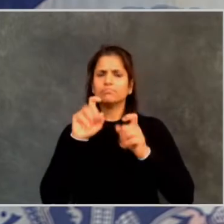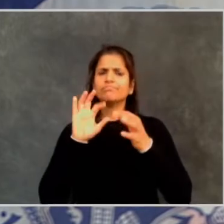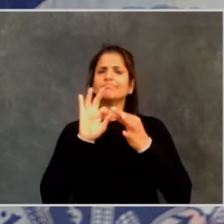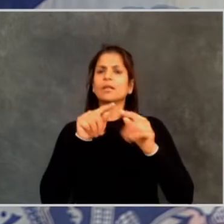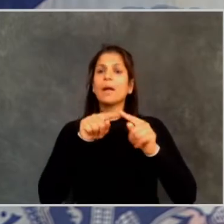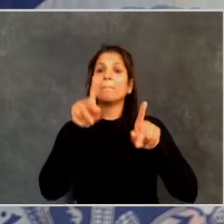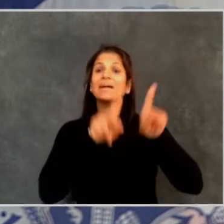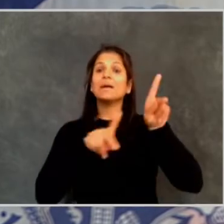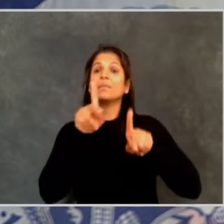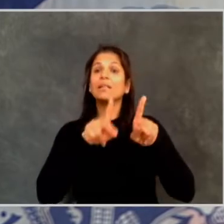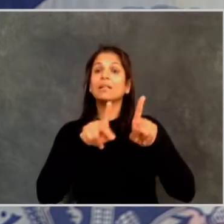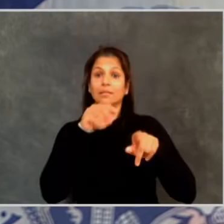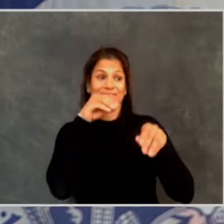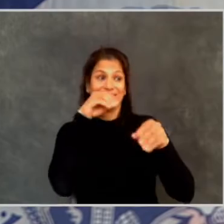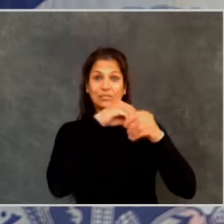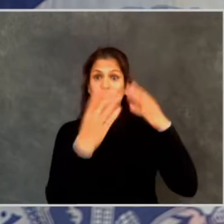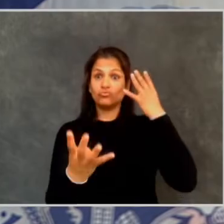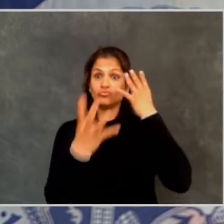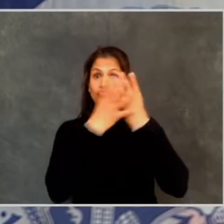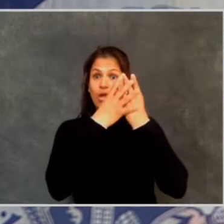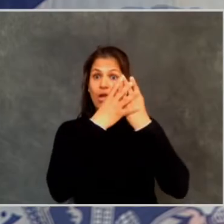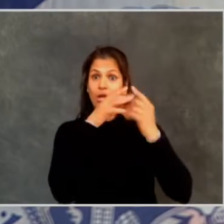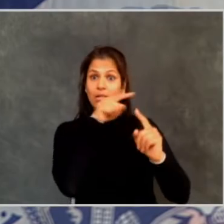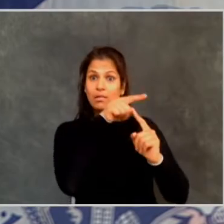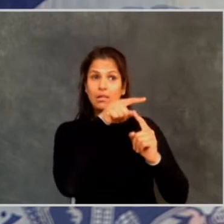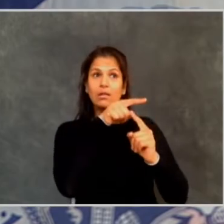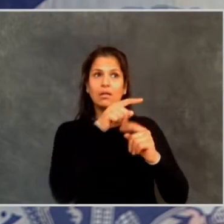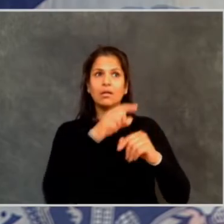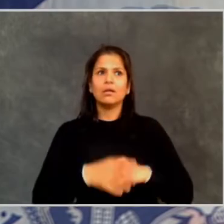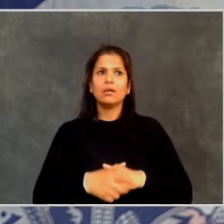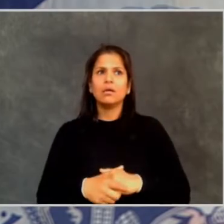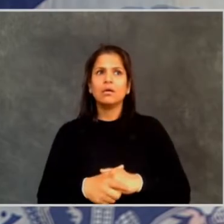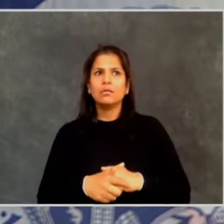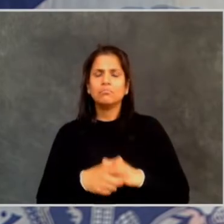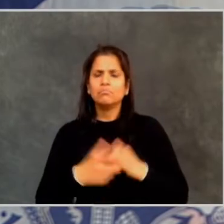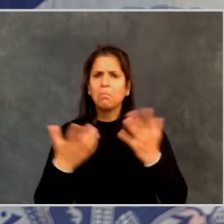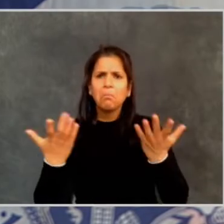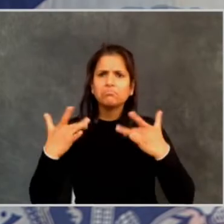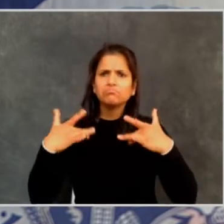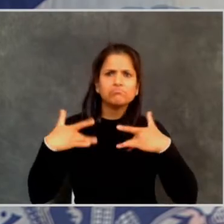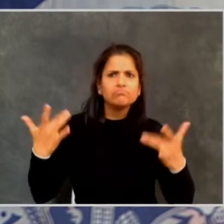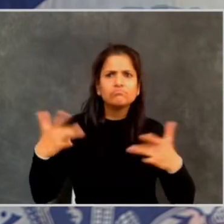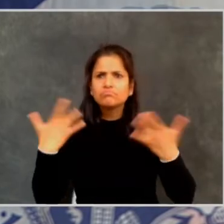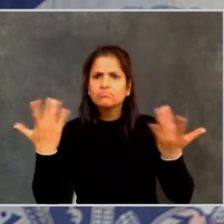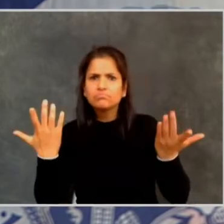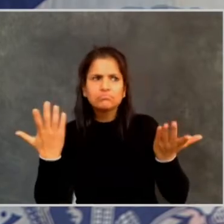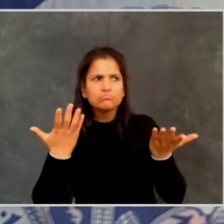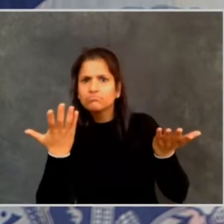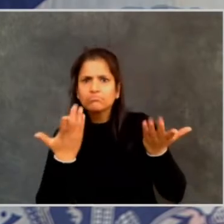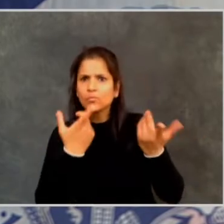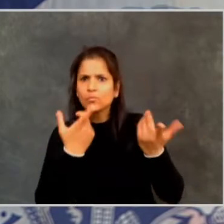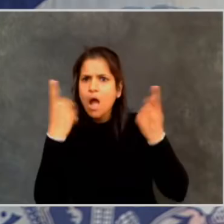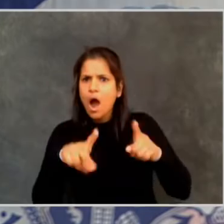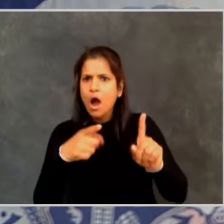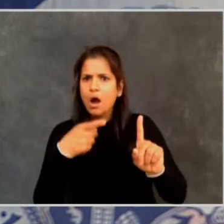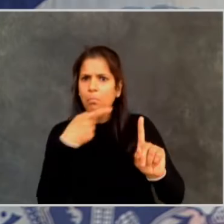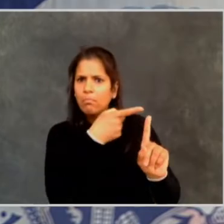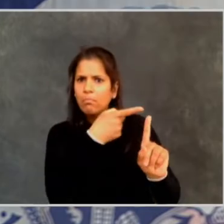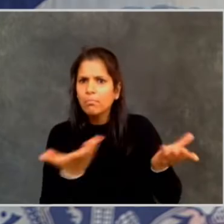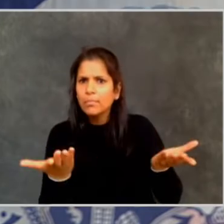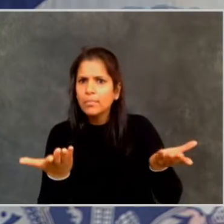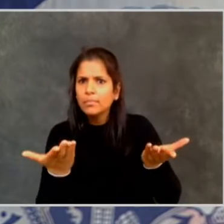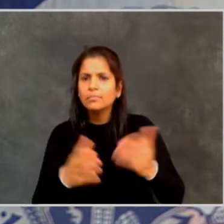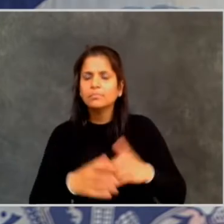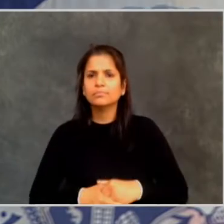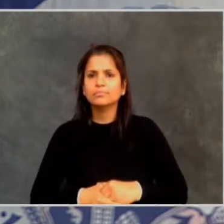Barbeau will do the quick summary in Spanish, and I'll come back and just clarify the new initiatives we're putting in place.